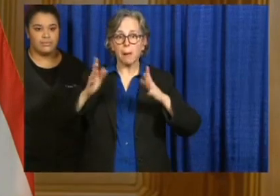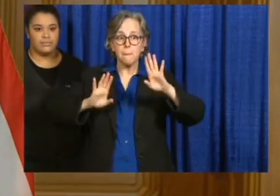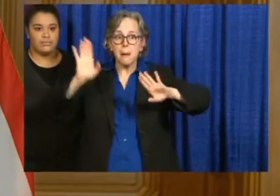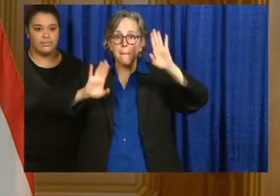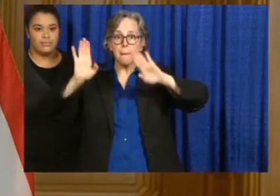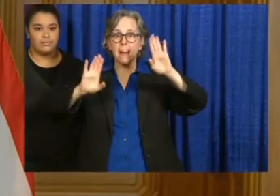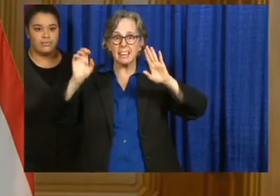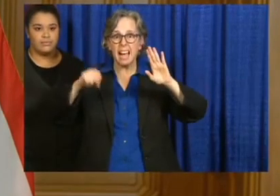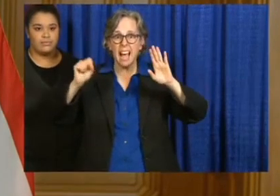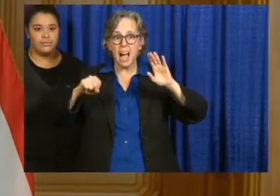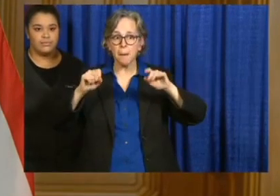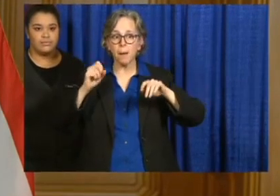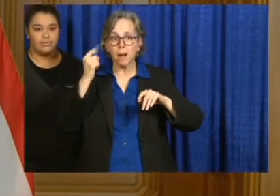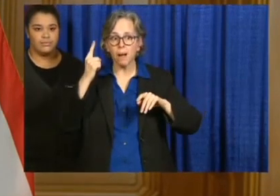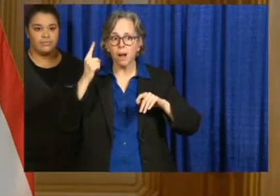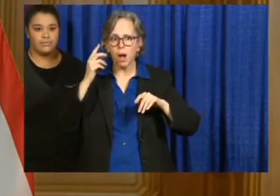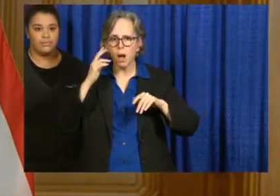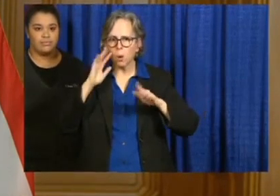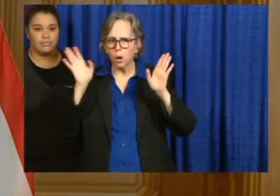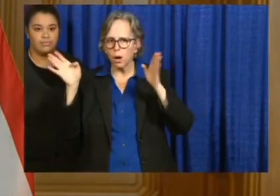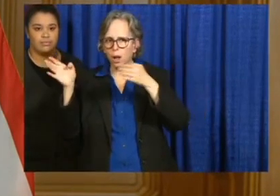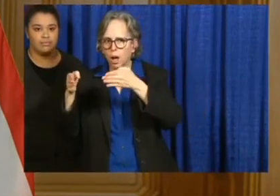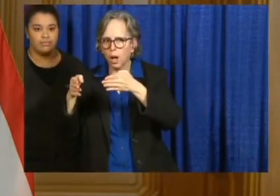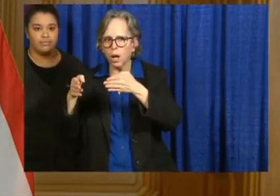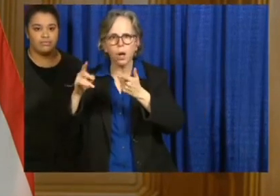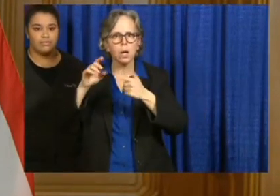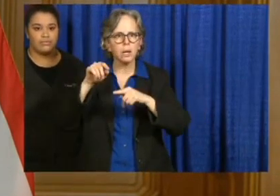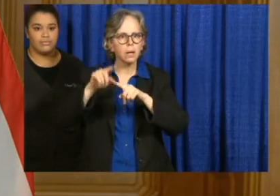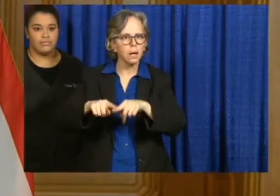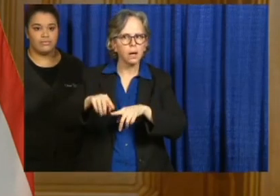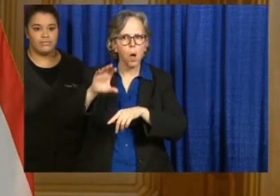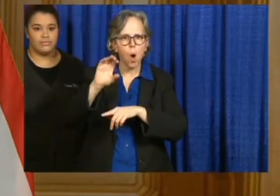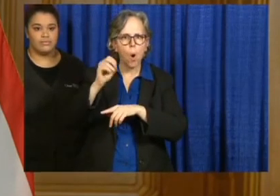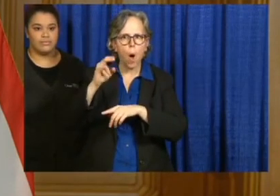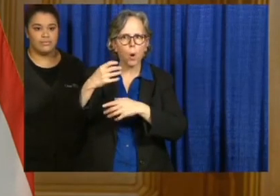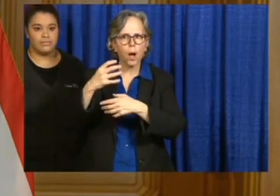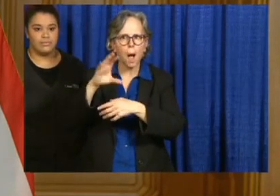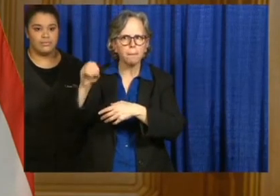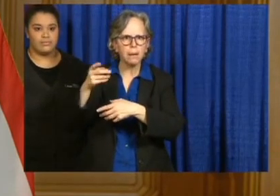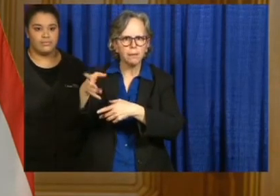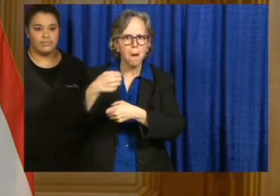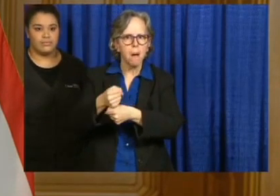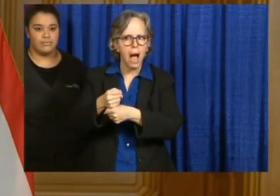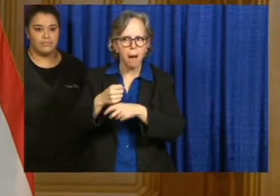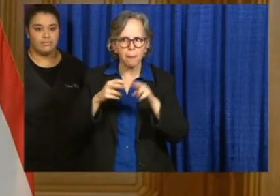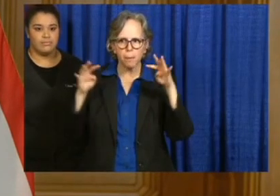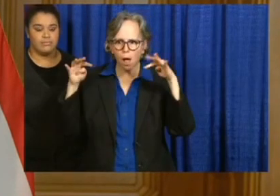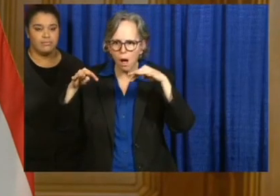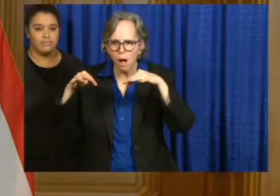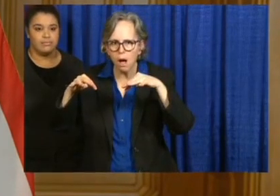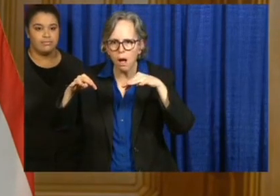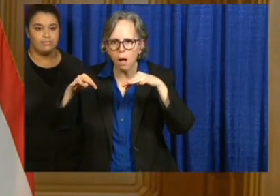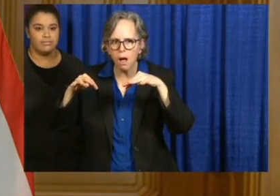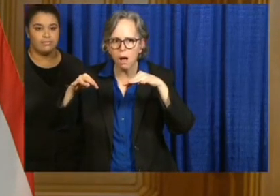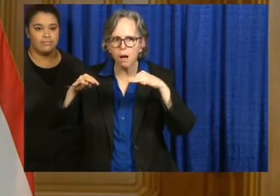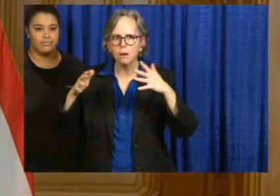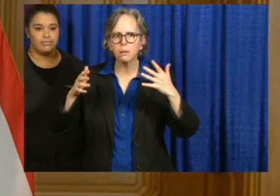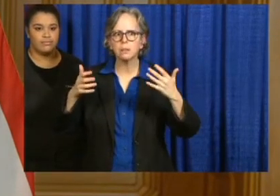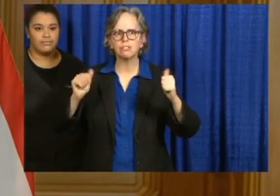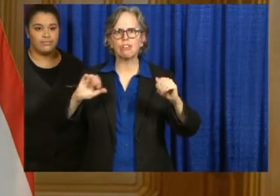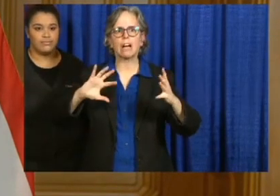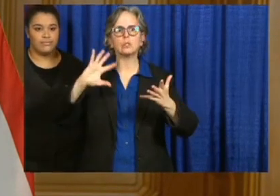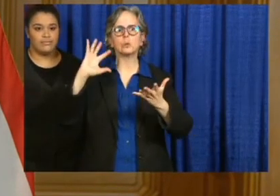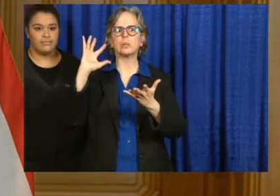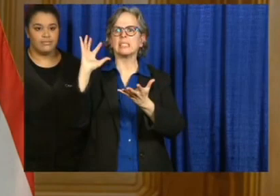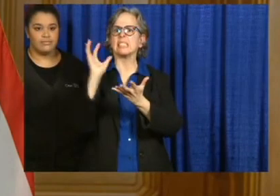with some Ohio companies to produce some of these products. And so we're taking every opportunity